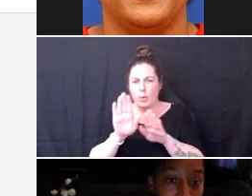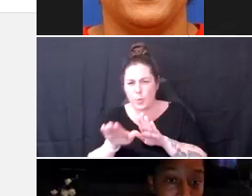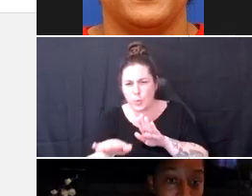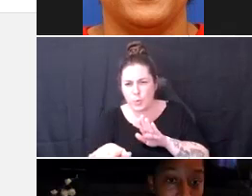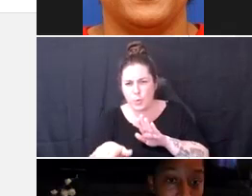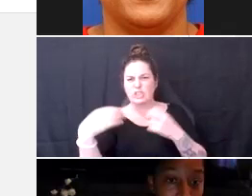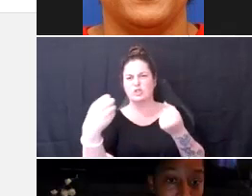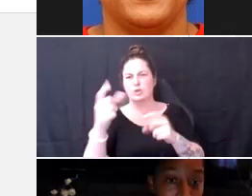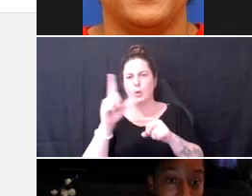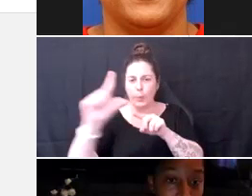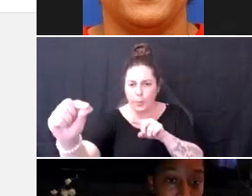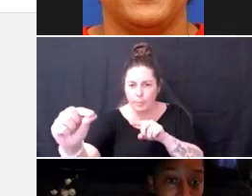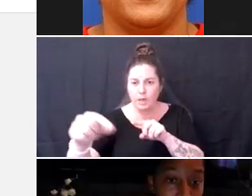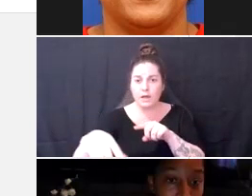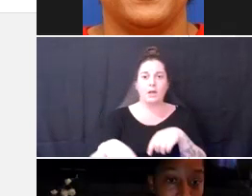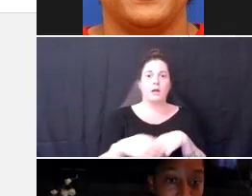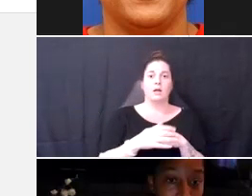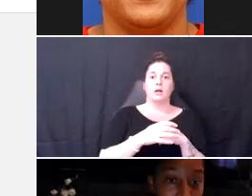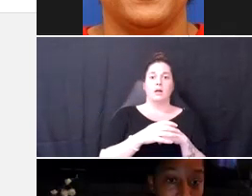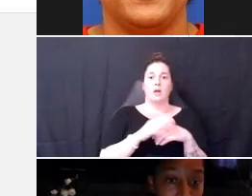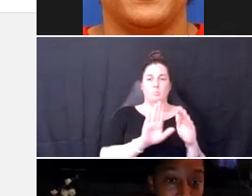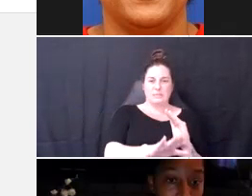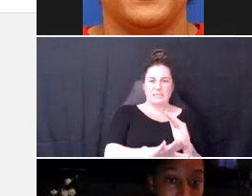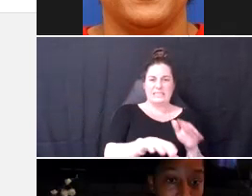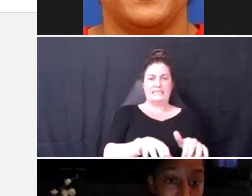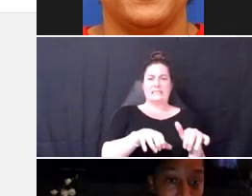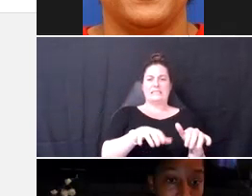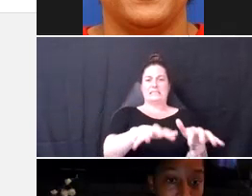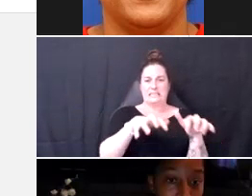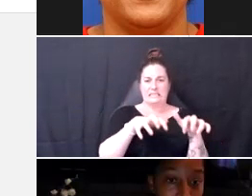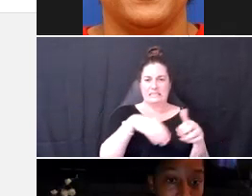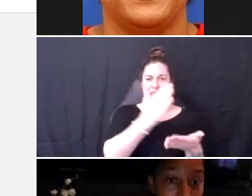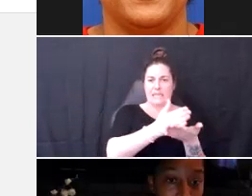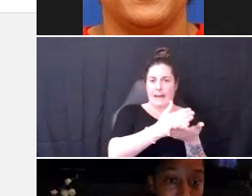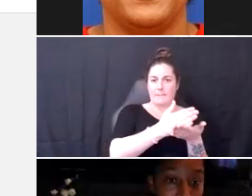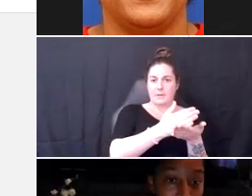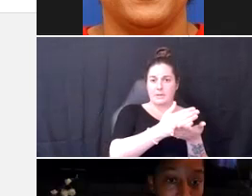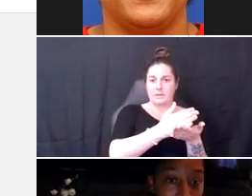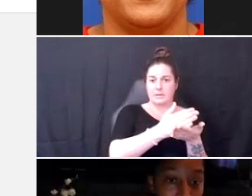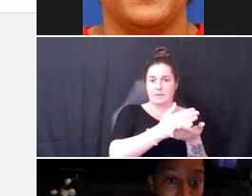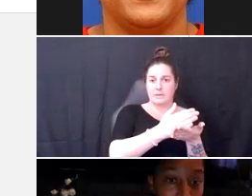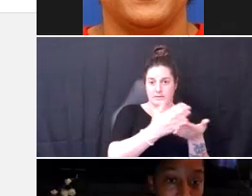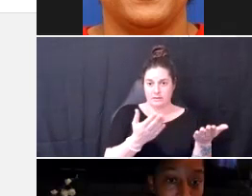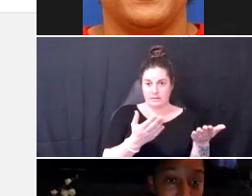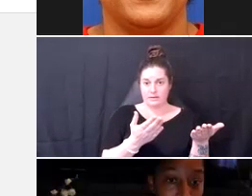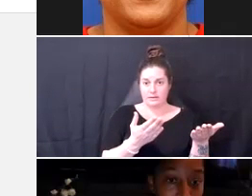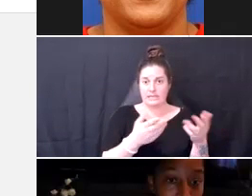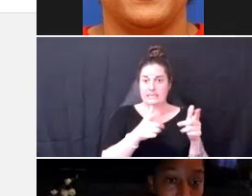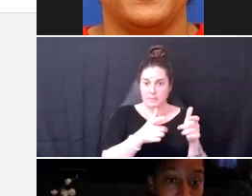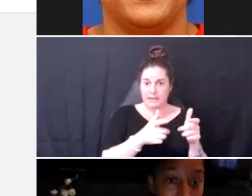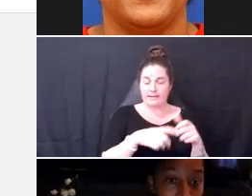Change the object's direction, steer the wheel. Or you could be doing both of those, right? So I can produce